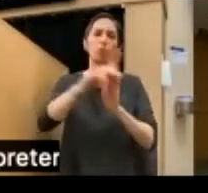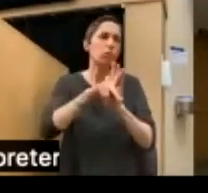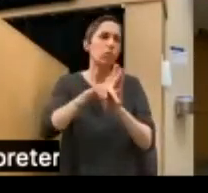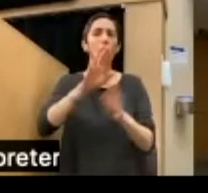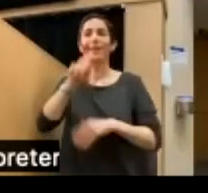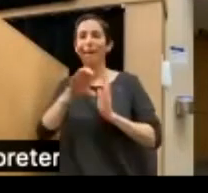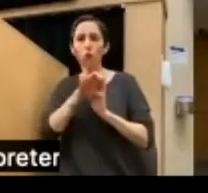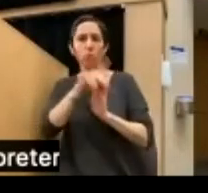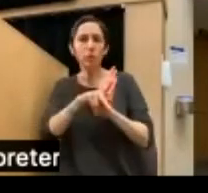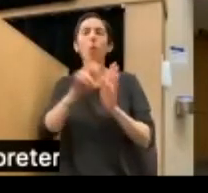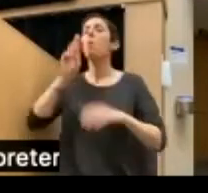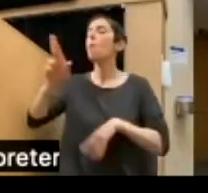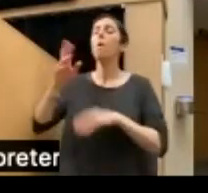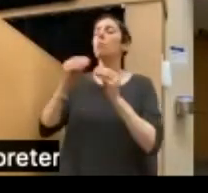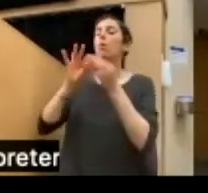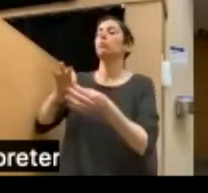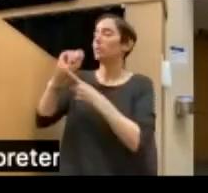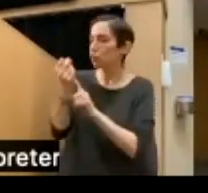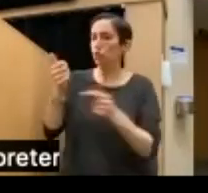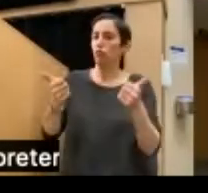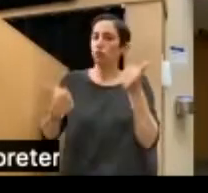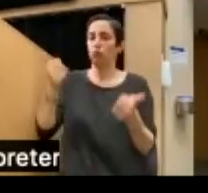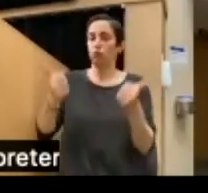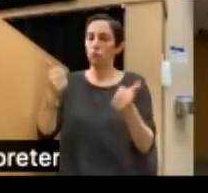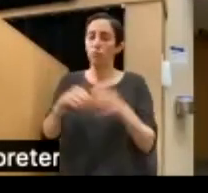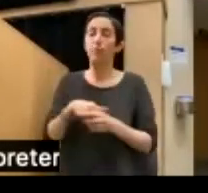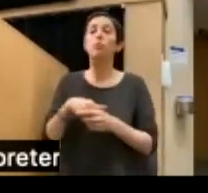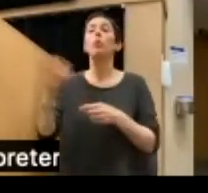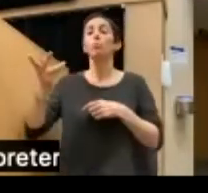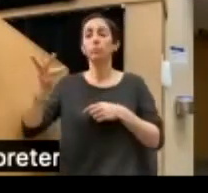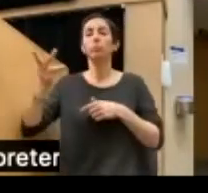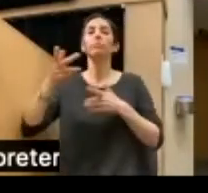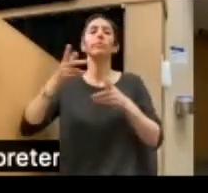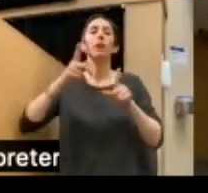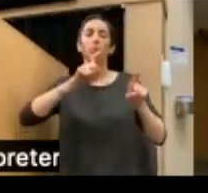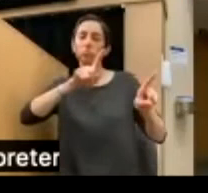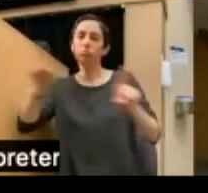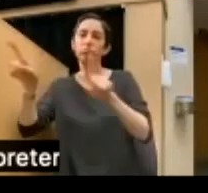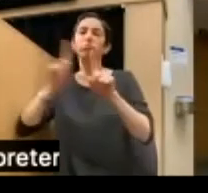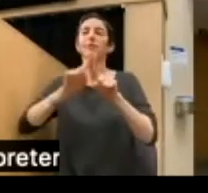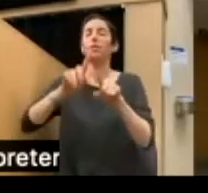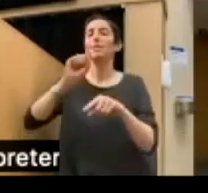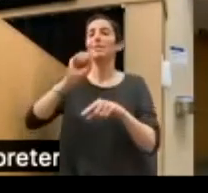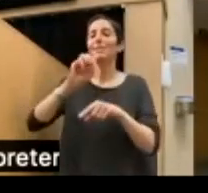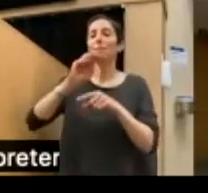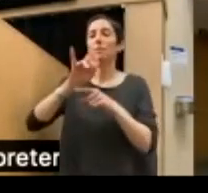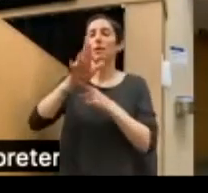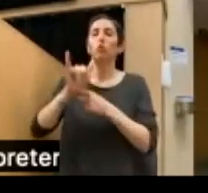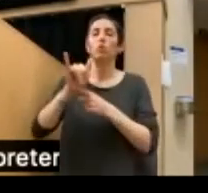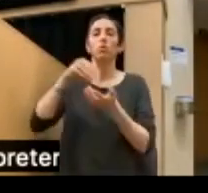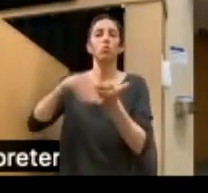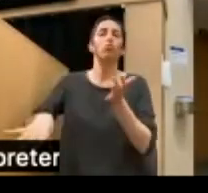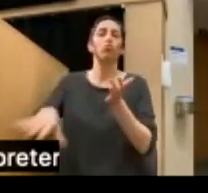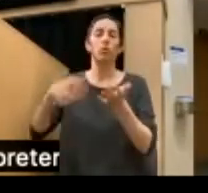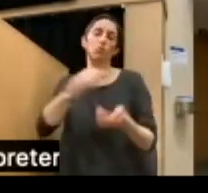principle, or is it situational? And so they asked seminary students if they were,